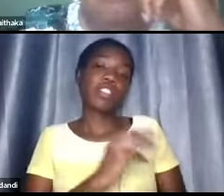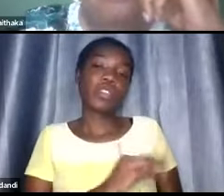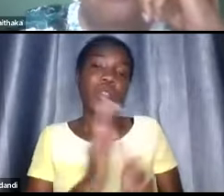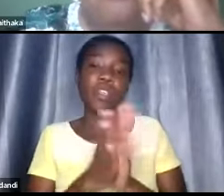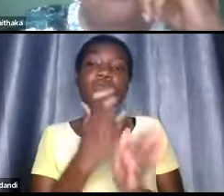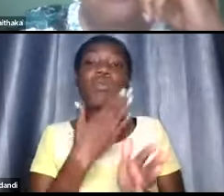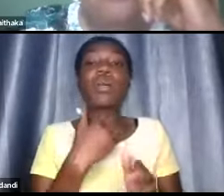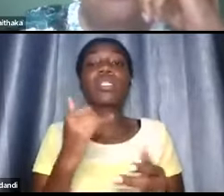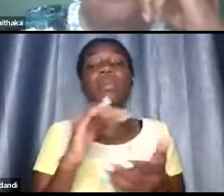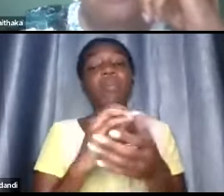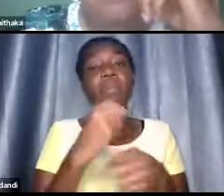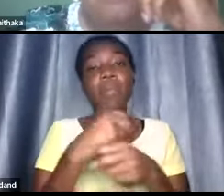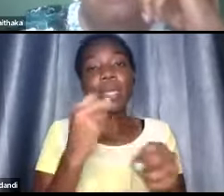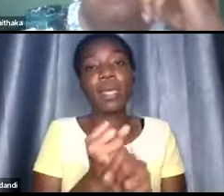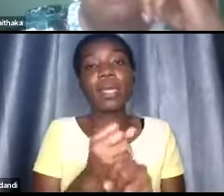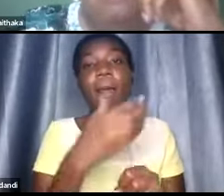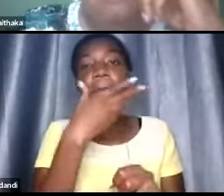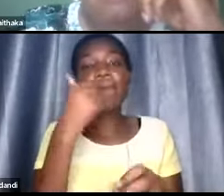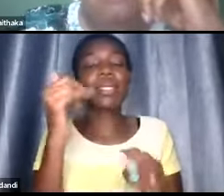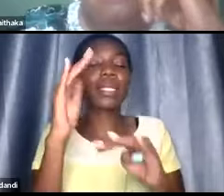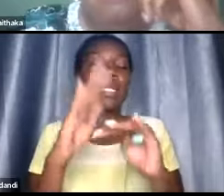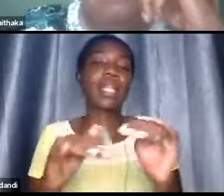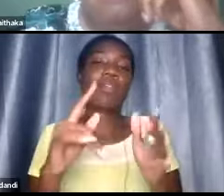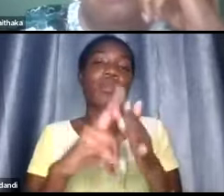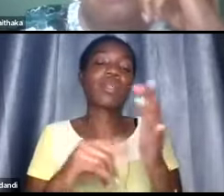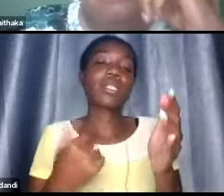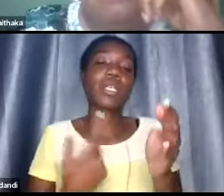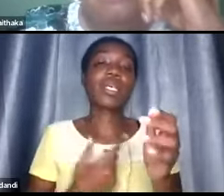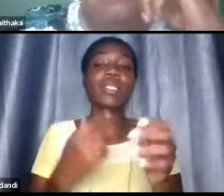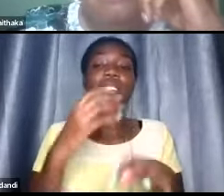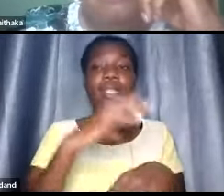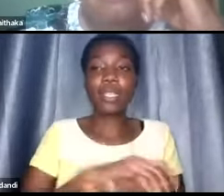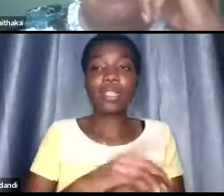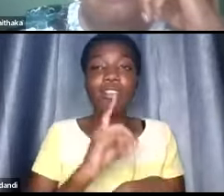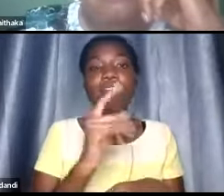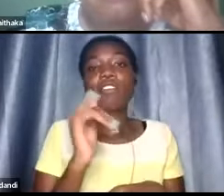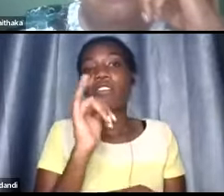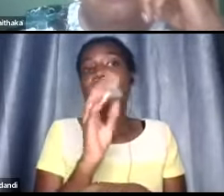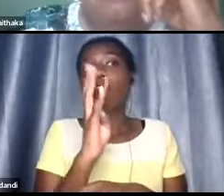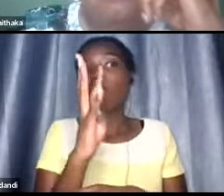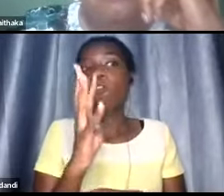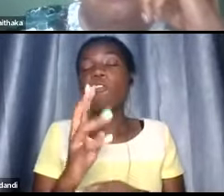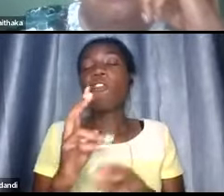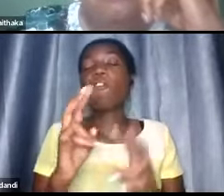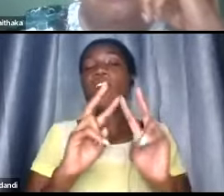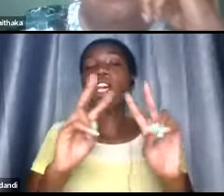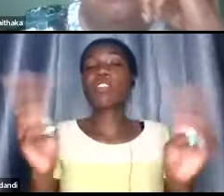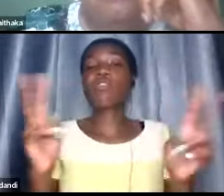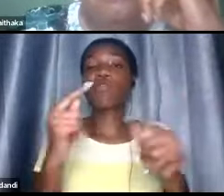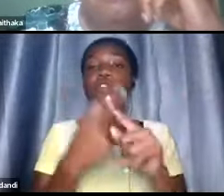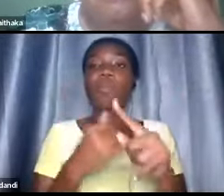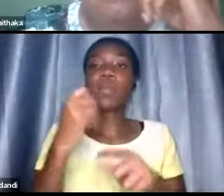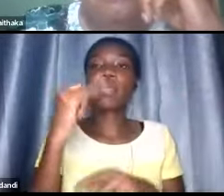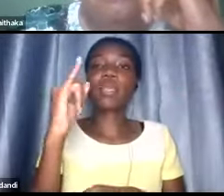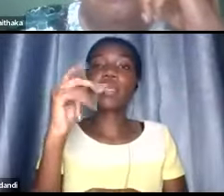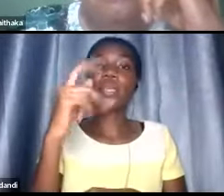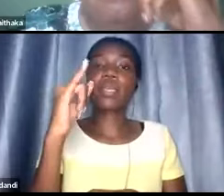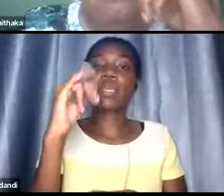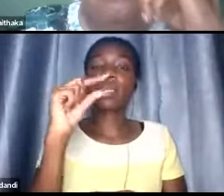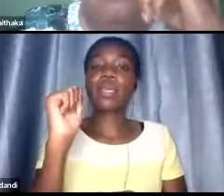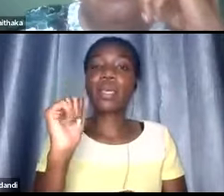found it. So I believe if we put those 4 values from Ikigai, then I think we can